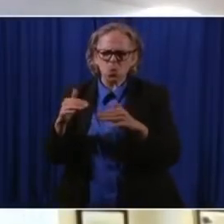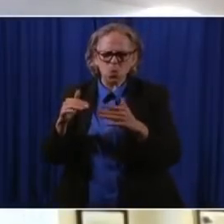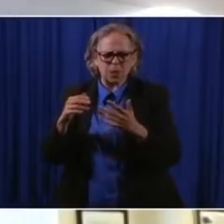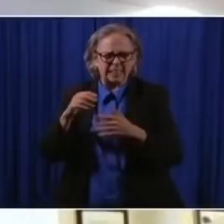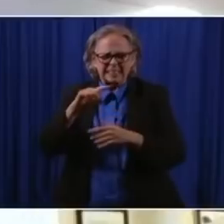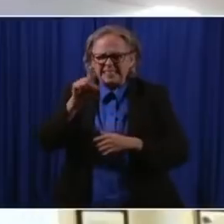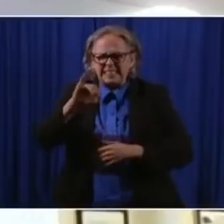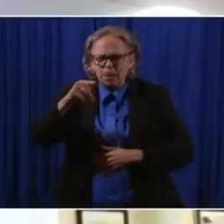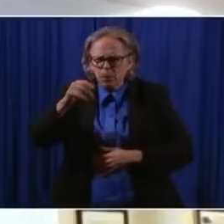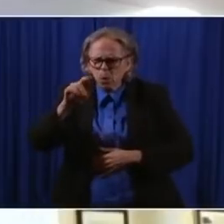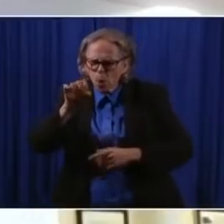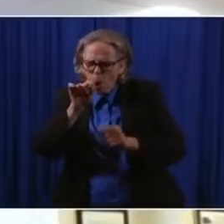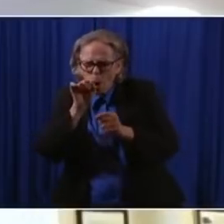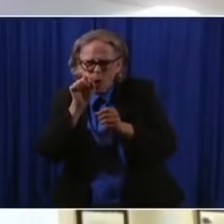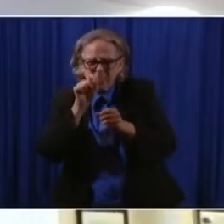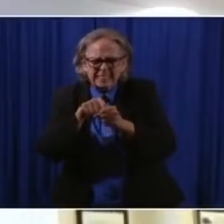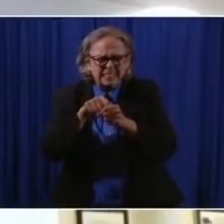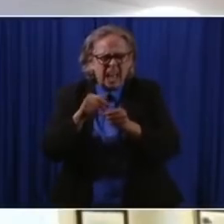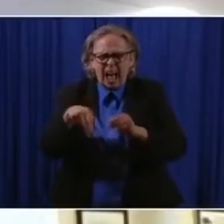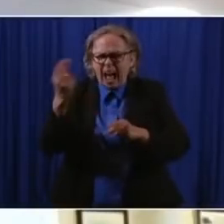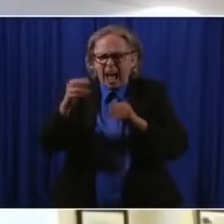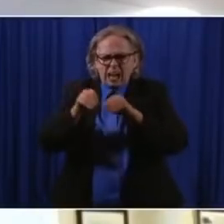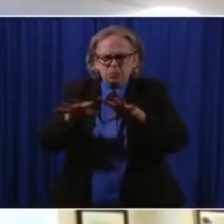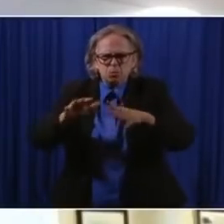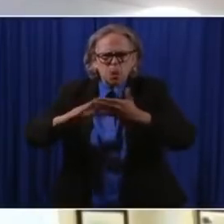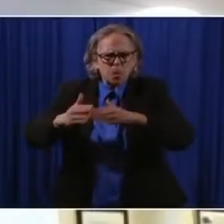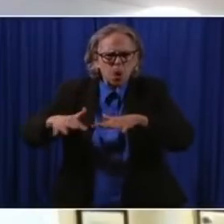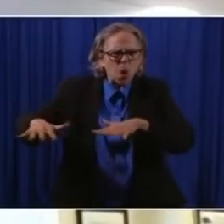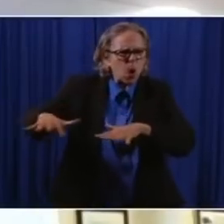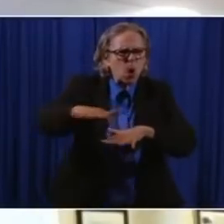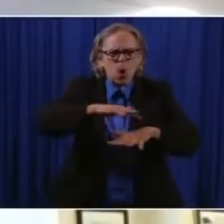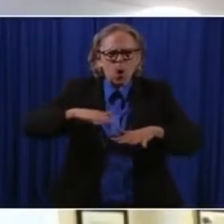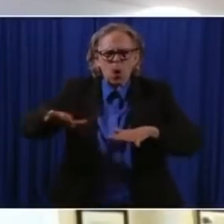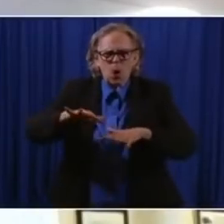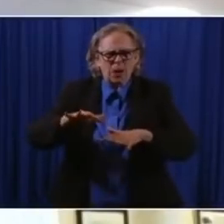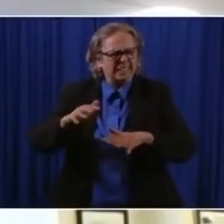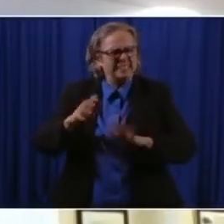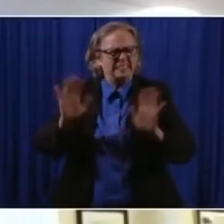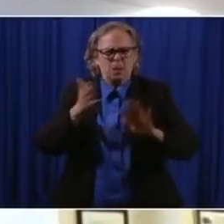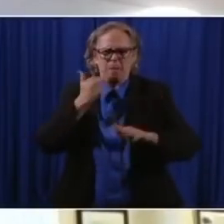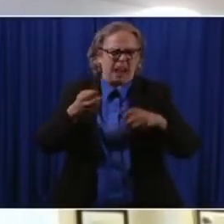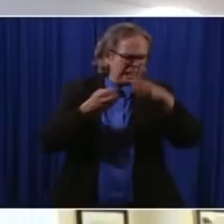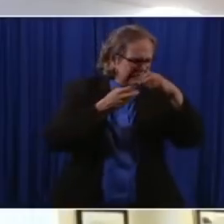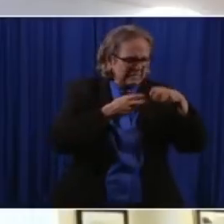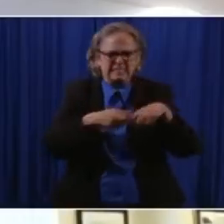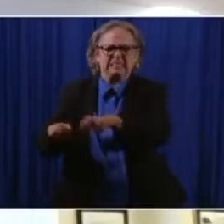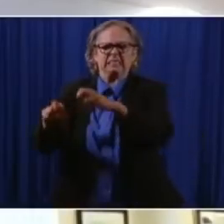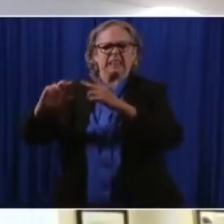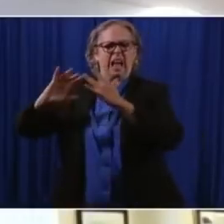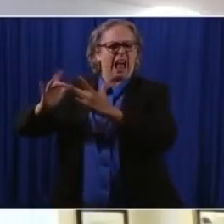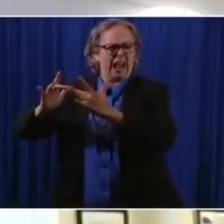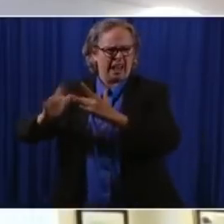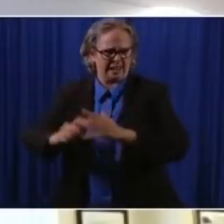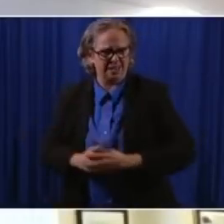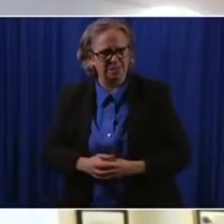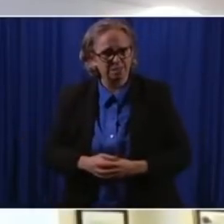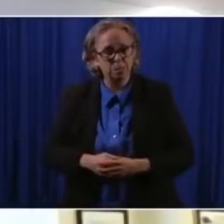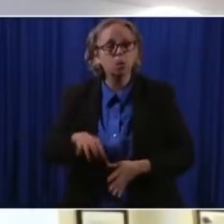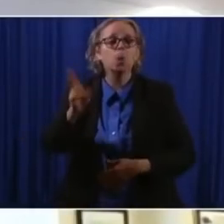the board and I thought it would be prudent to start off our year remotely and then make an adjustment as we